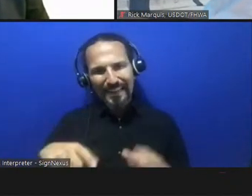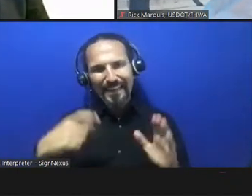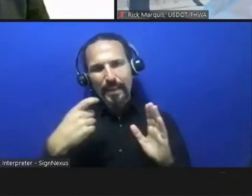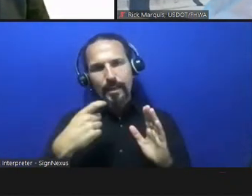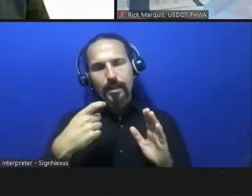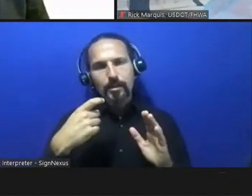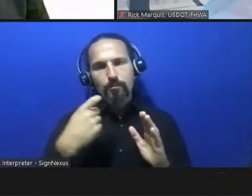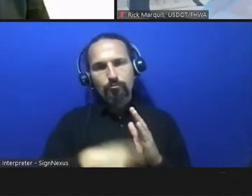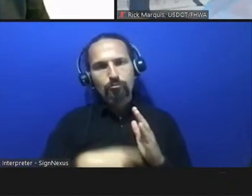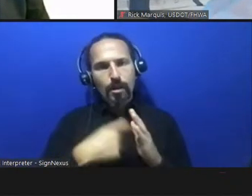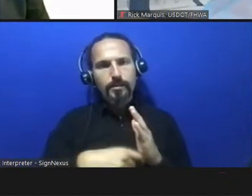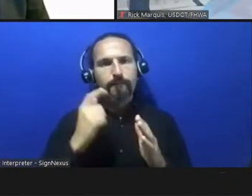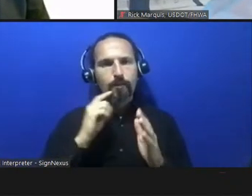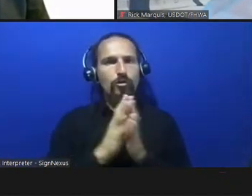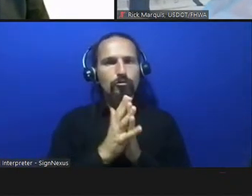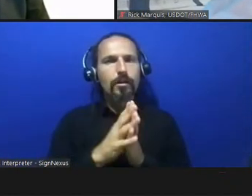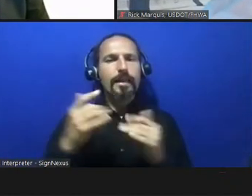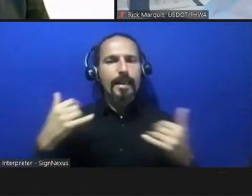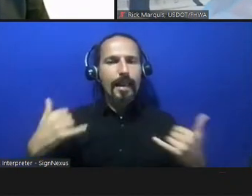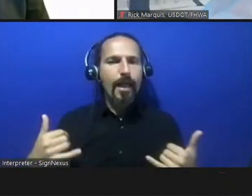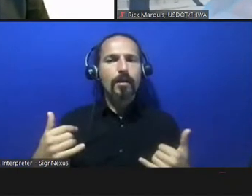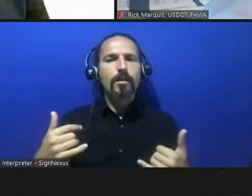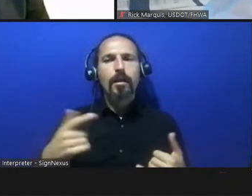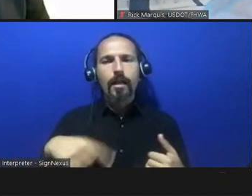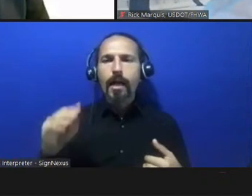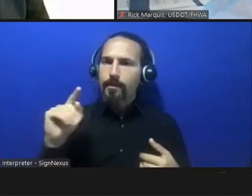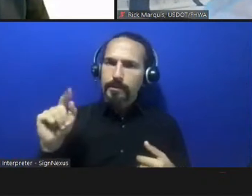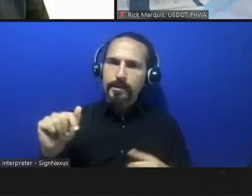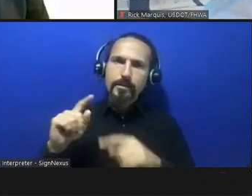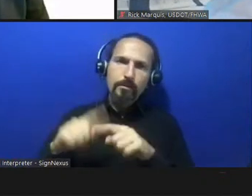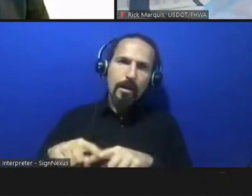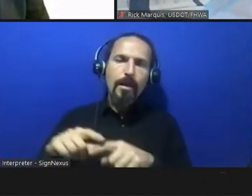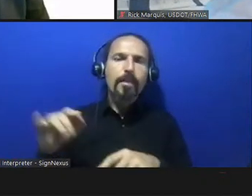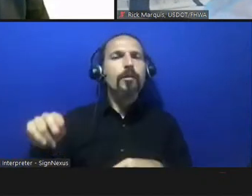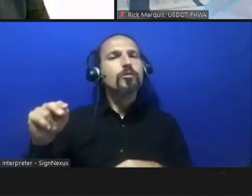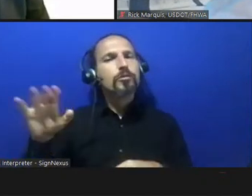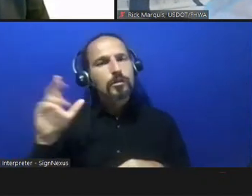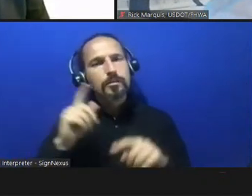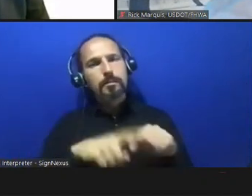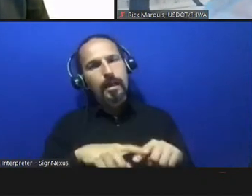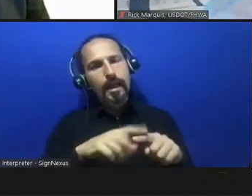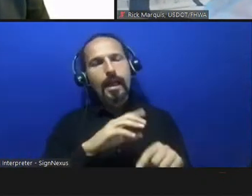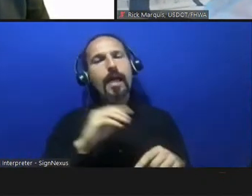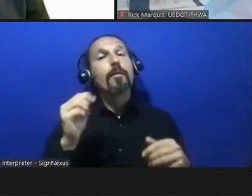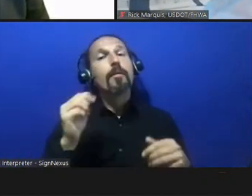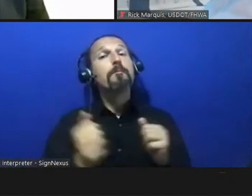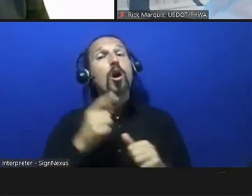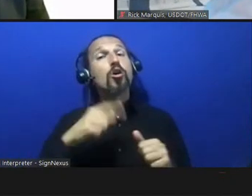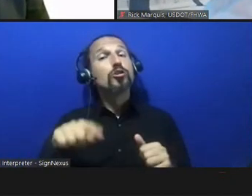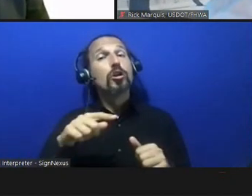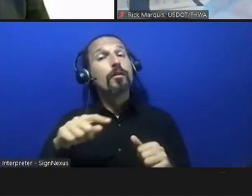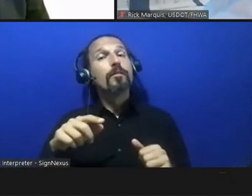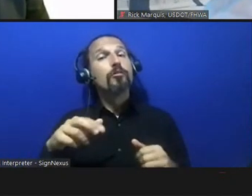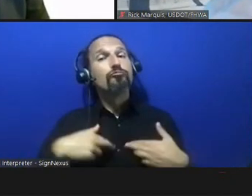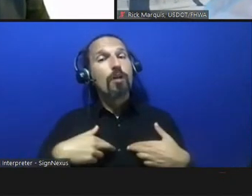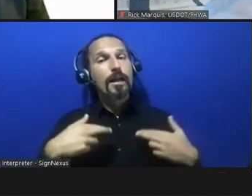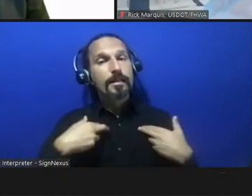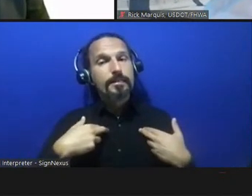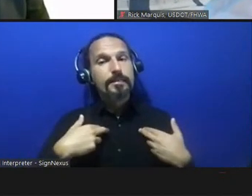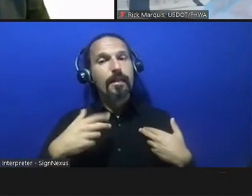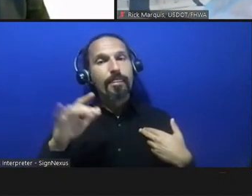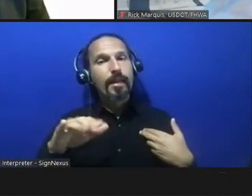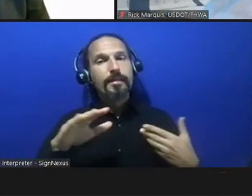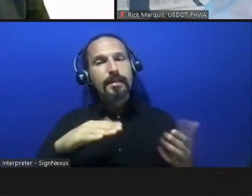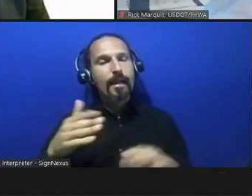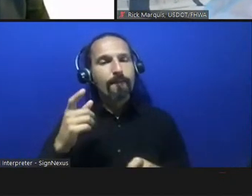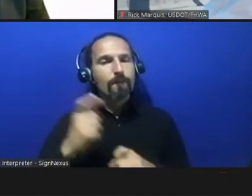and we need it now the mta's usually depends on it the city's future depends on it and the future of more than 1700 new yorkers every year that die from